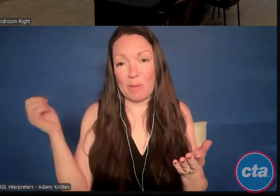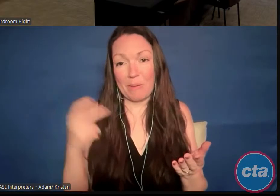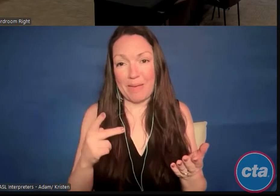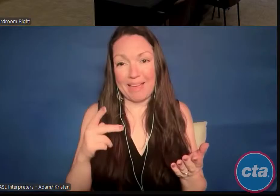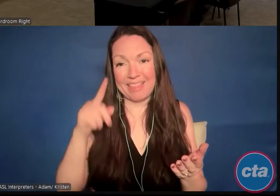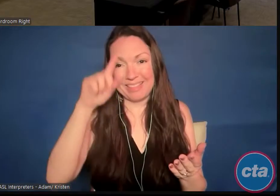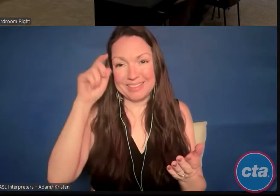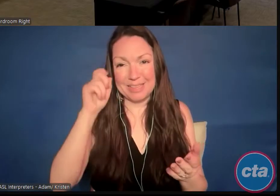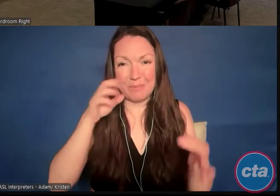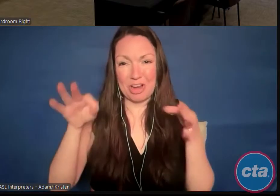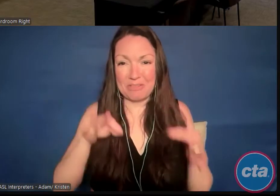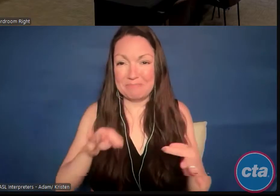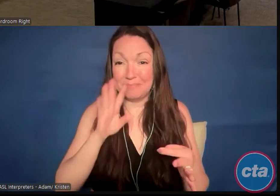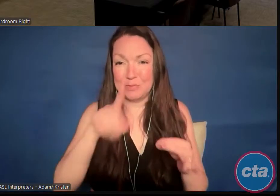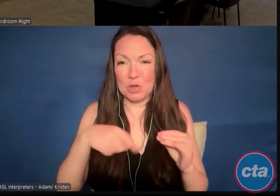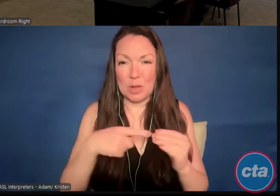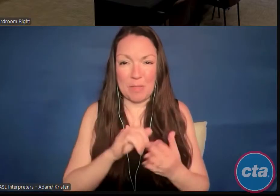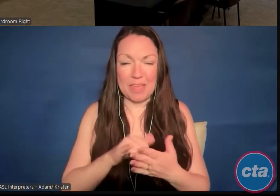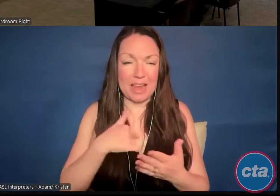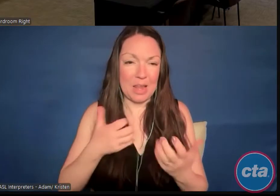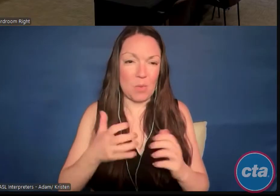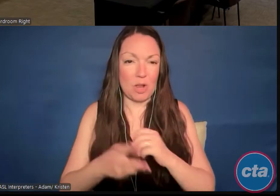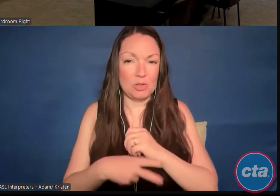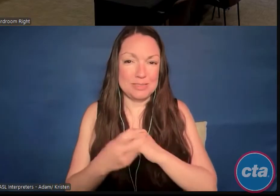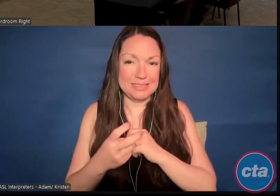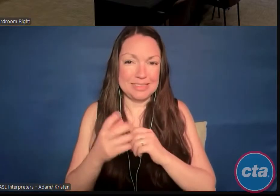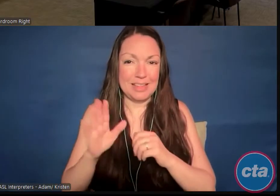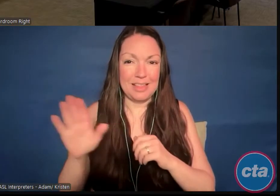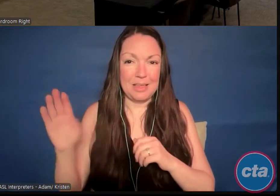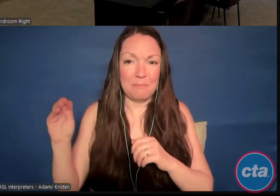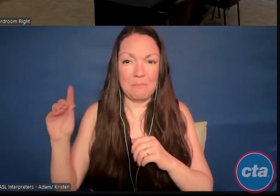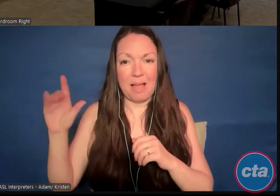So I don't want to steal their show.